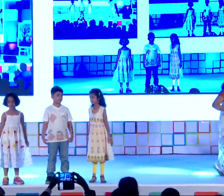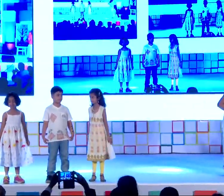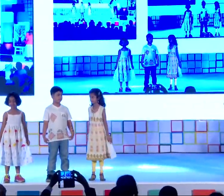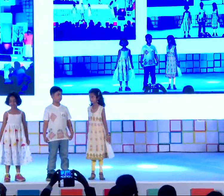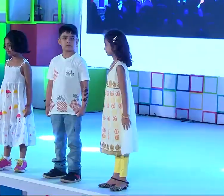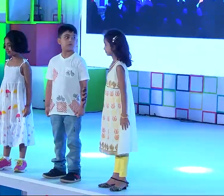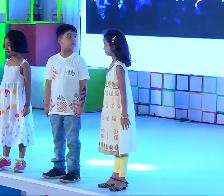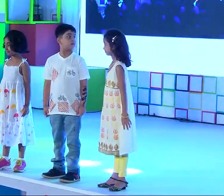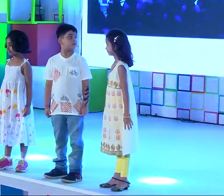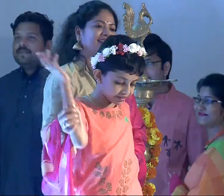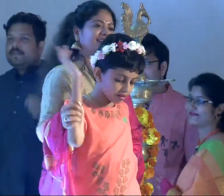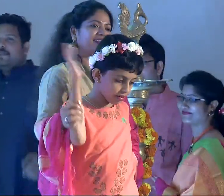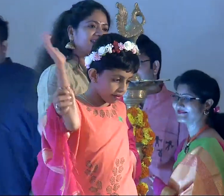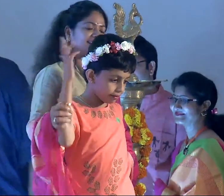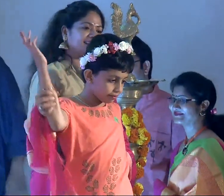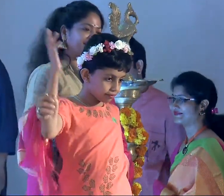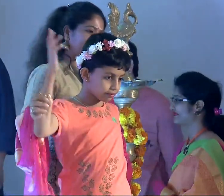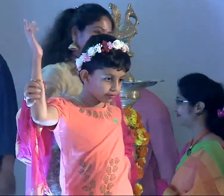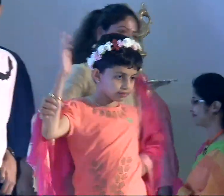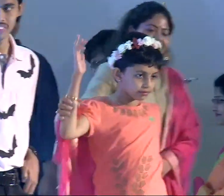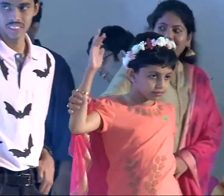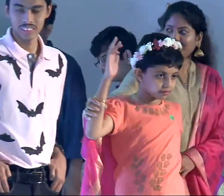Children, you can wave your hands.